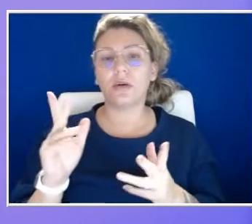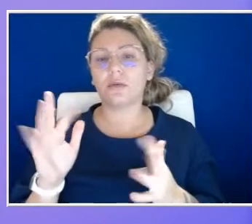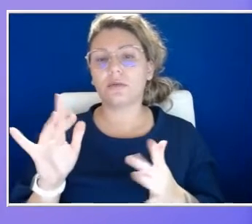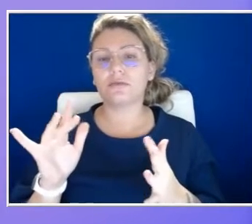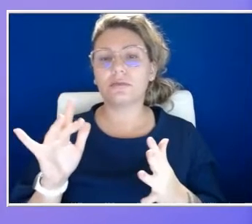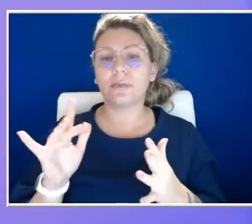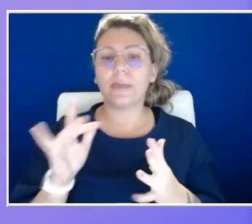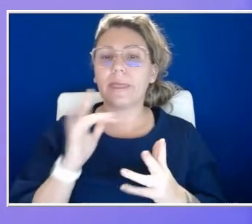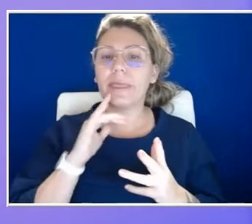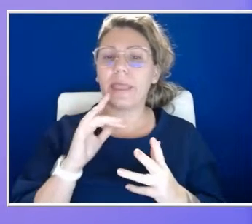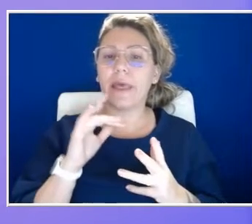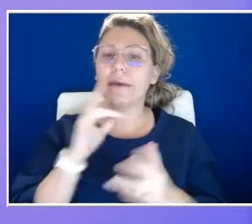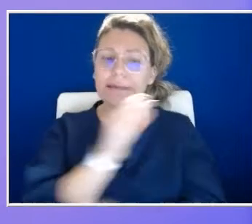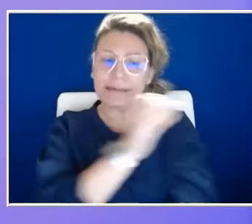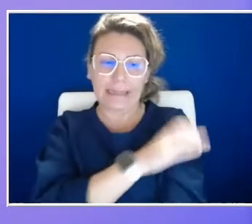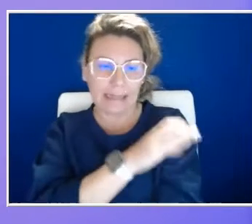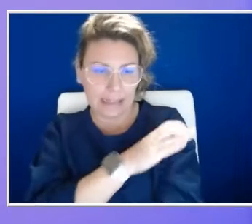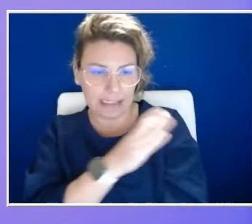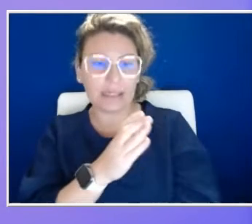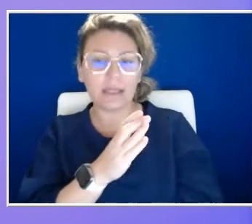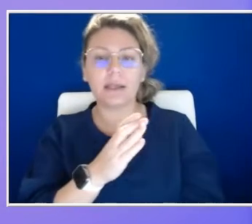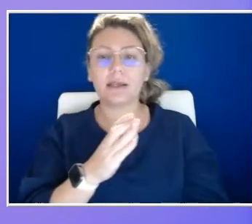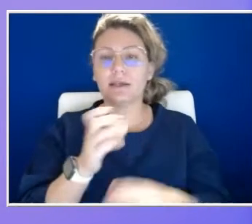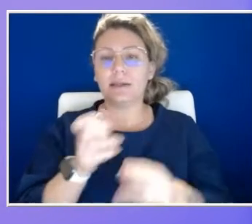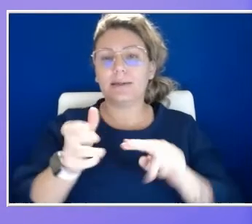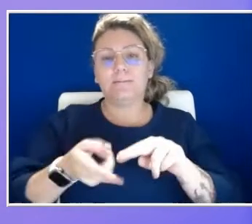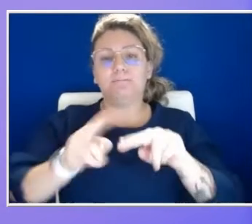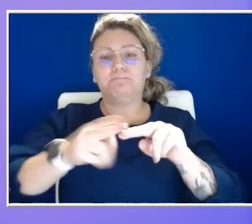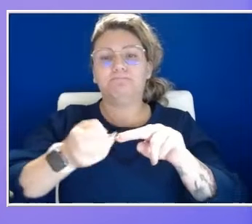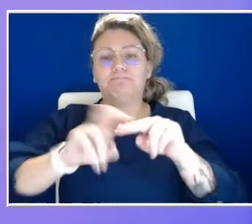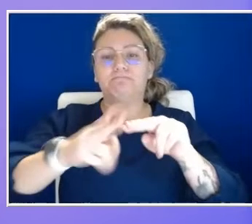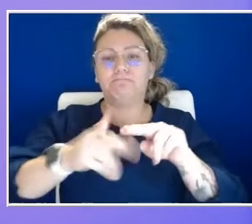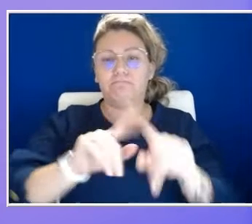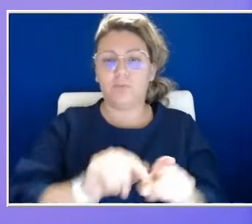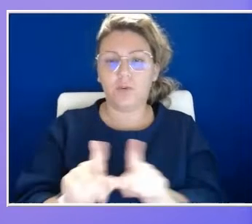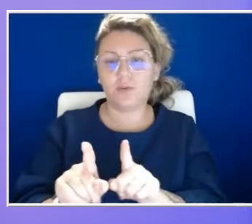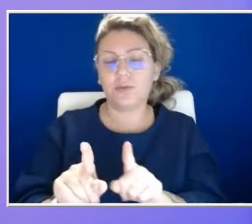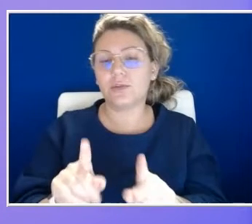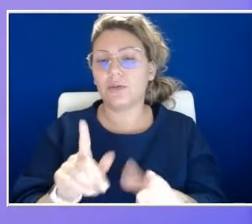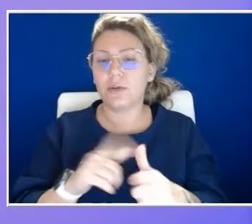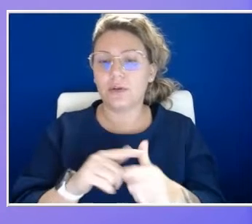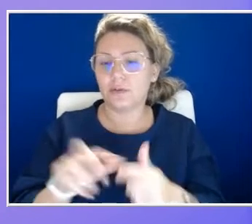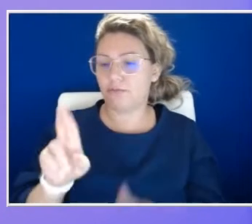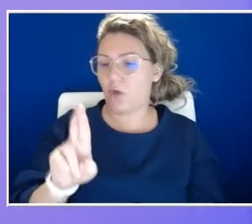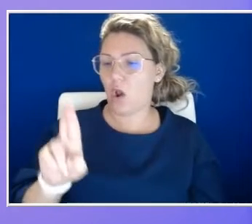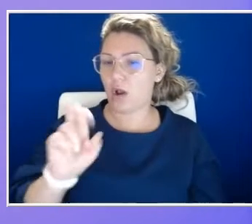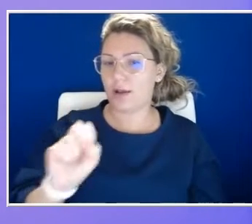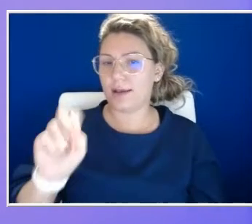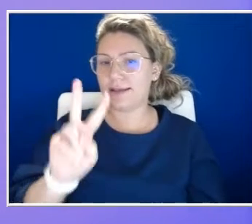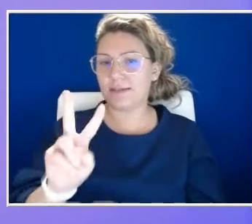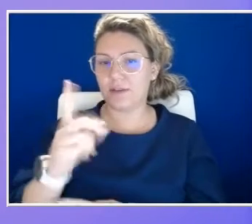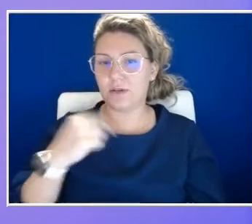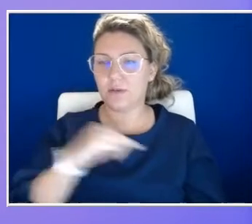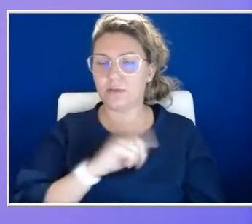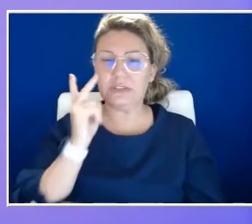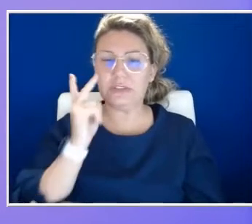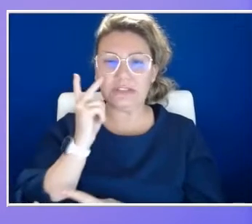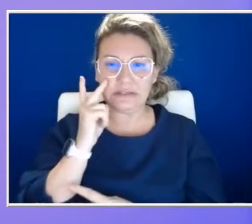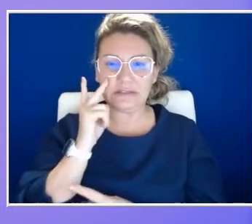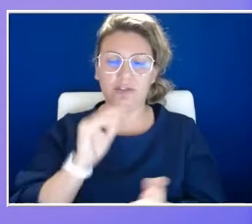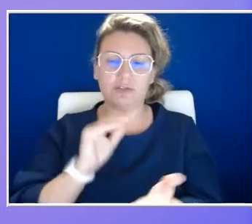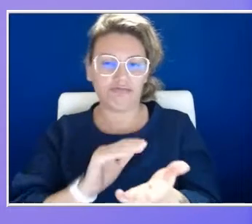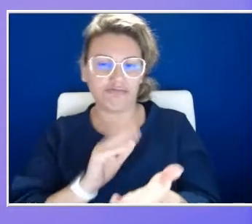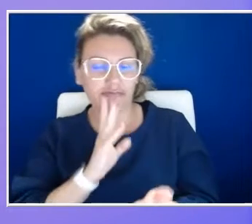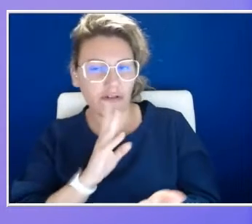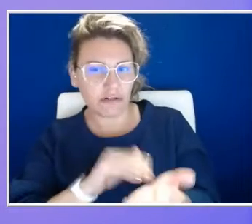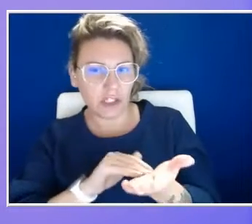ambulatory settings, the clinics are increasing as well. And then for RSV, we are also seeing, I was able to talk to Dr. Michael Lewis